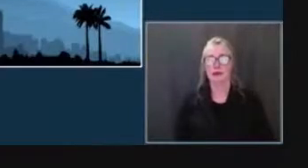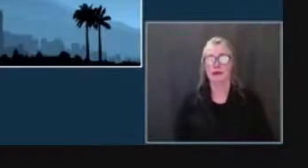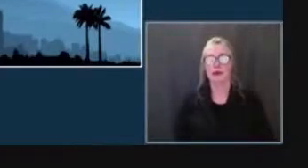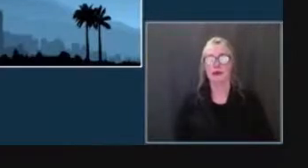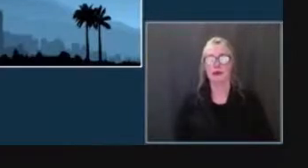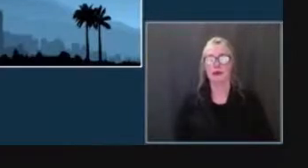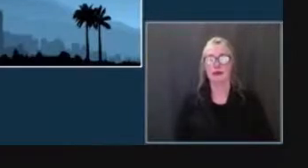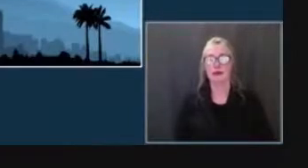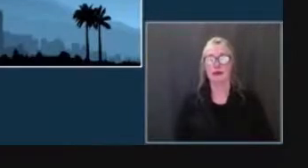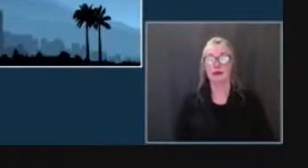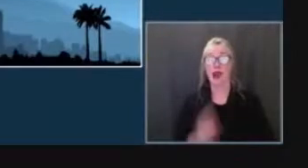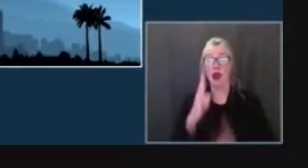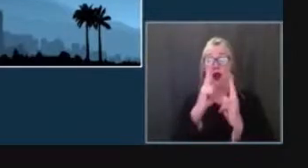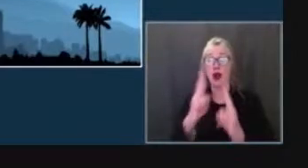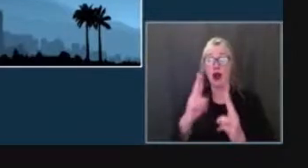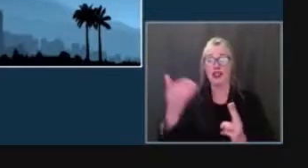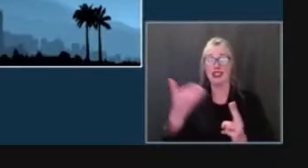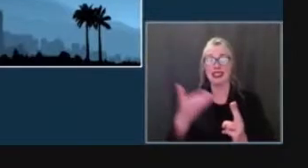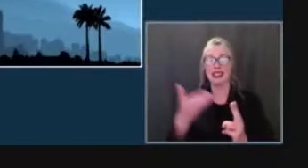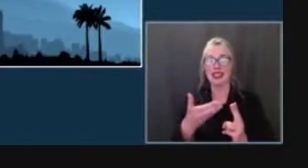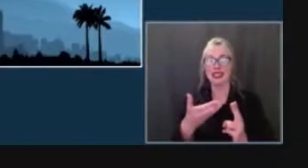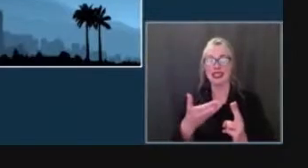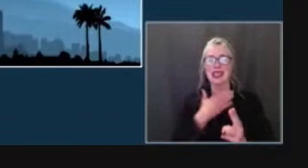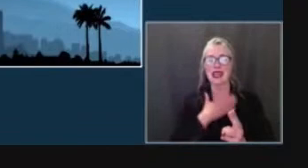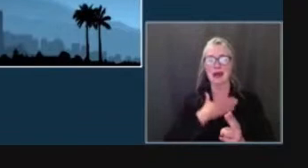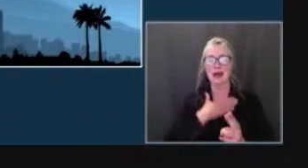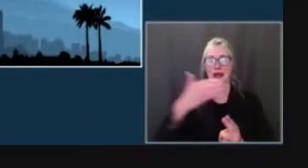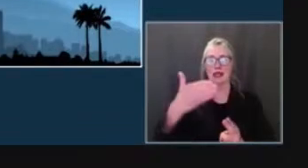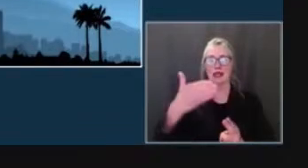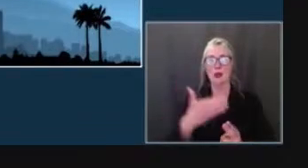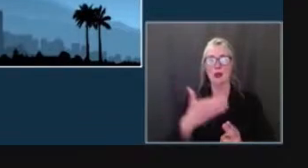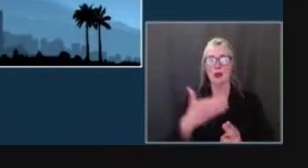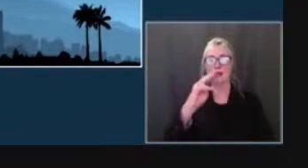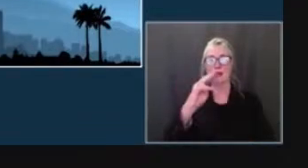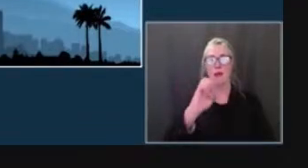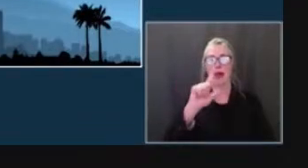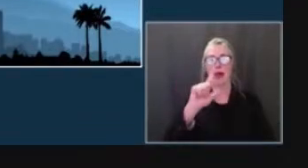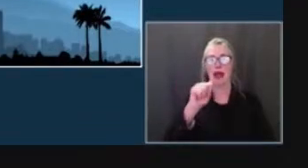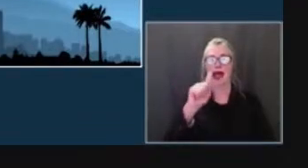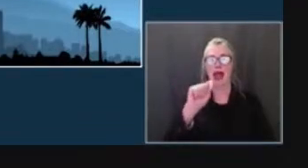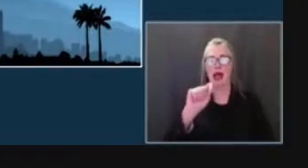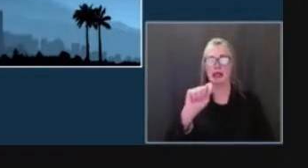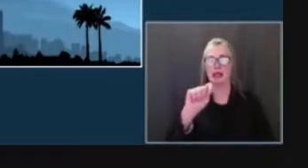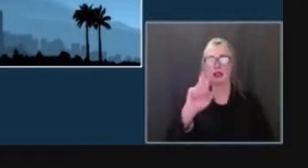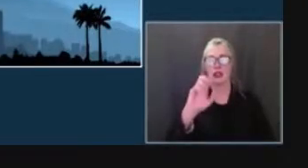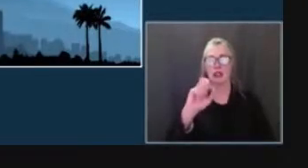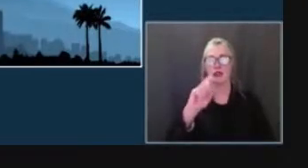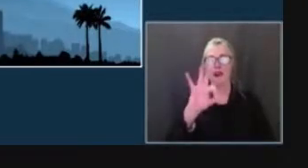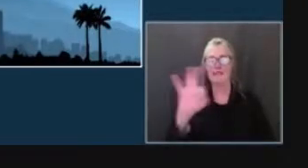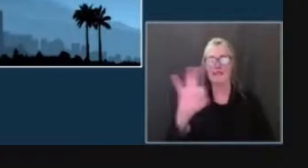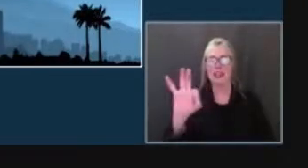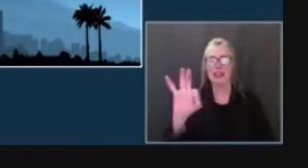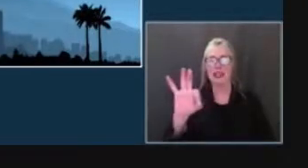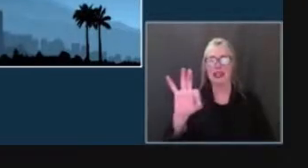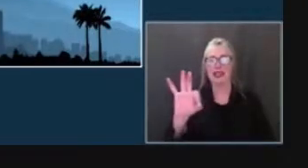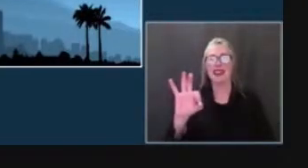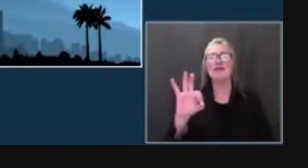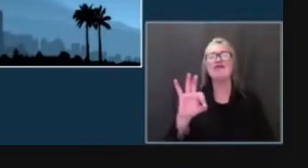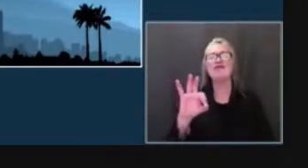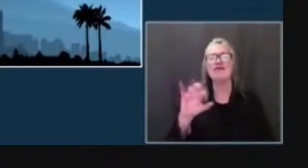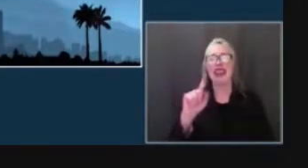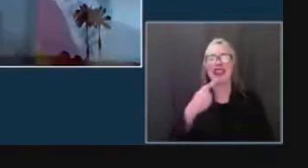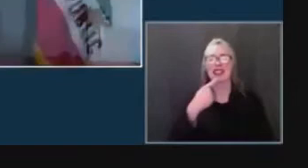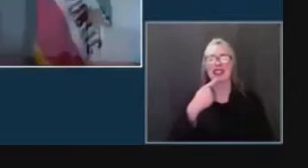Honored guests, please welcome Melahat Rafi, your California Democratic Party Secretary. Let's show Melahat some